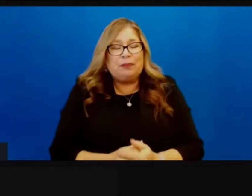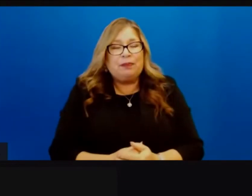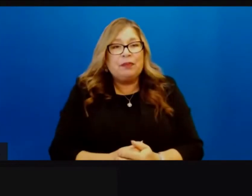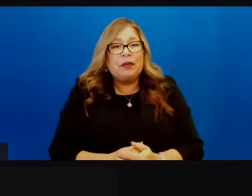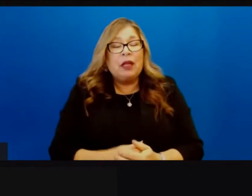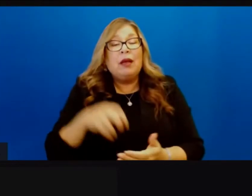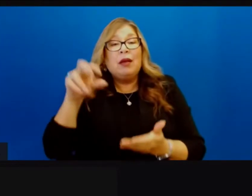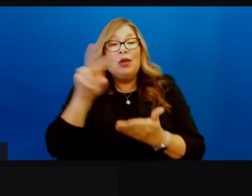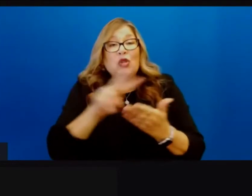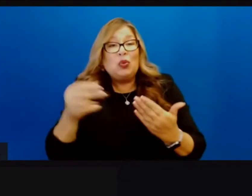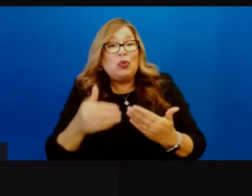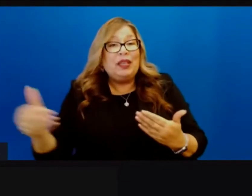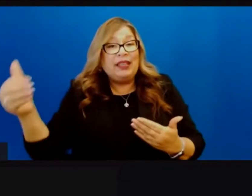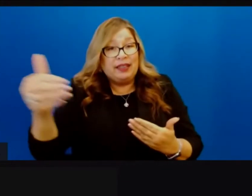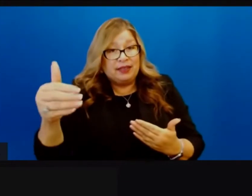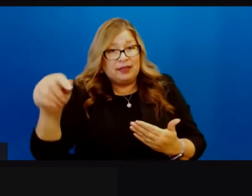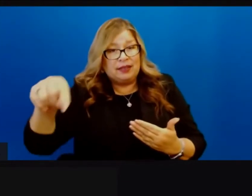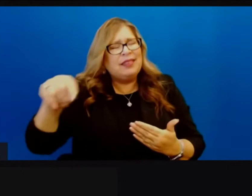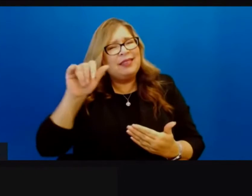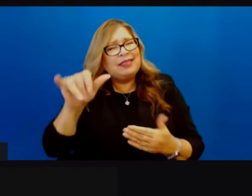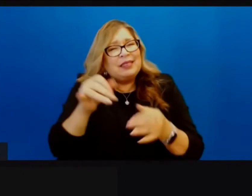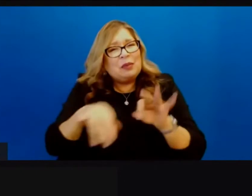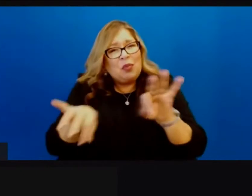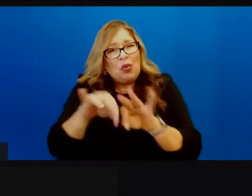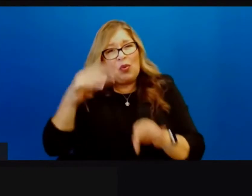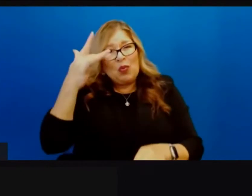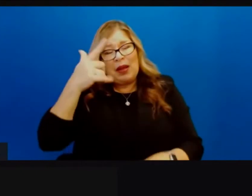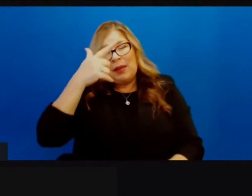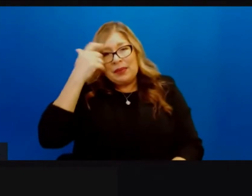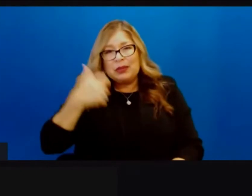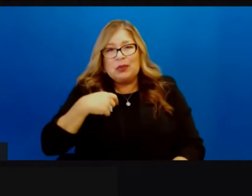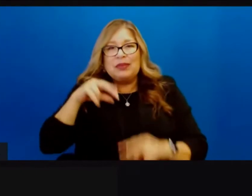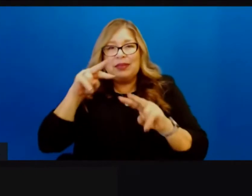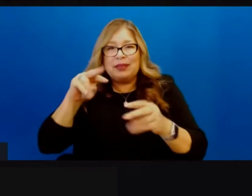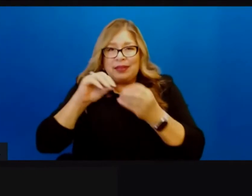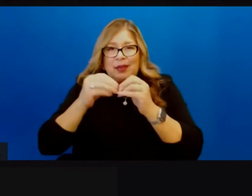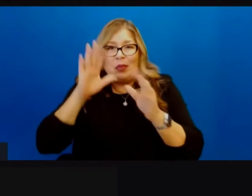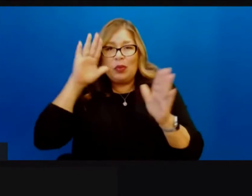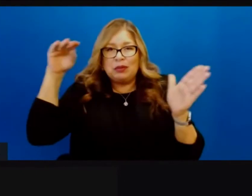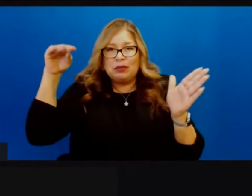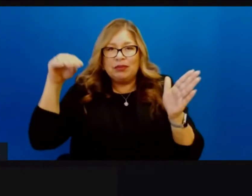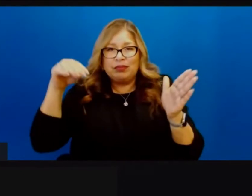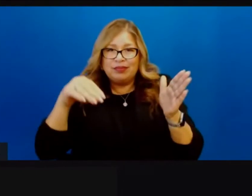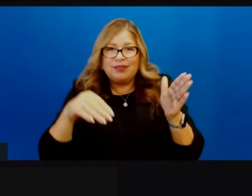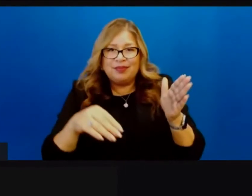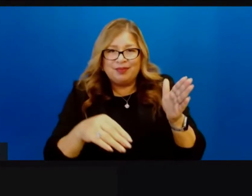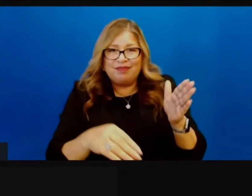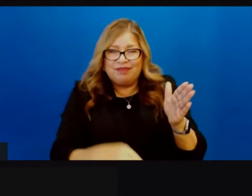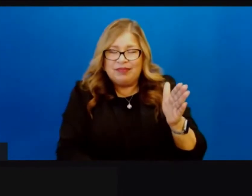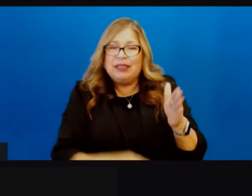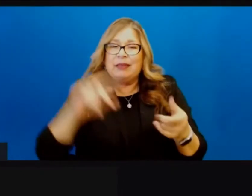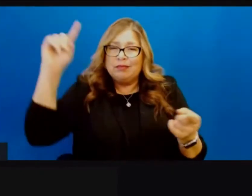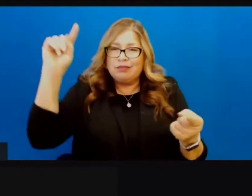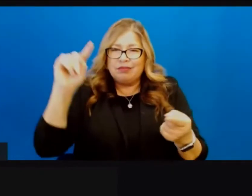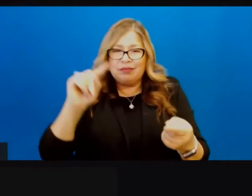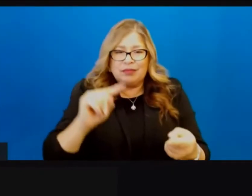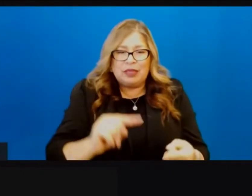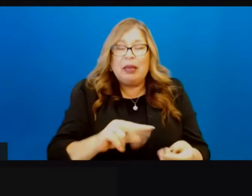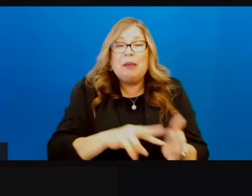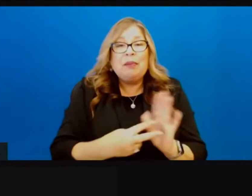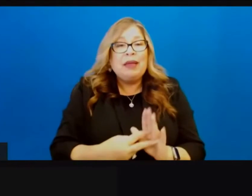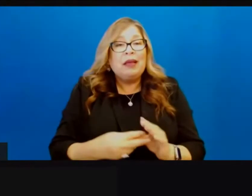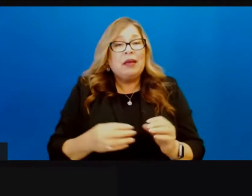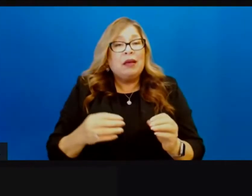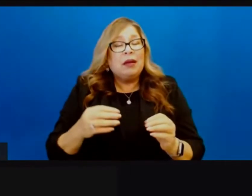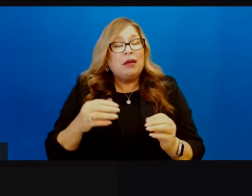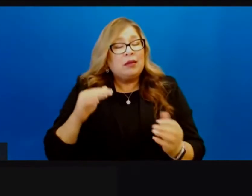because we see ourselves getting even lower, creating even less likelihood for community and, frankly,